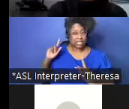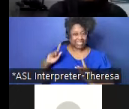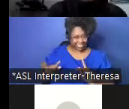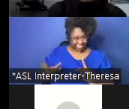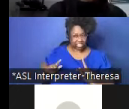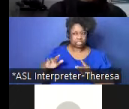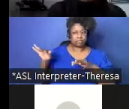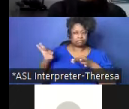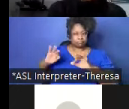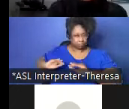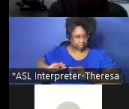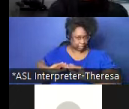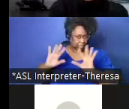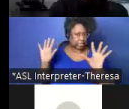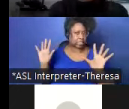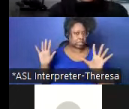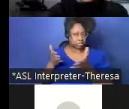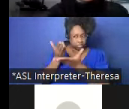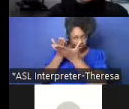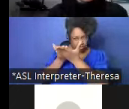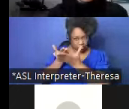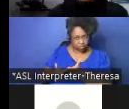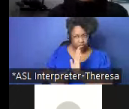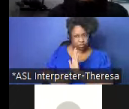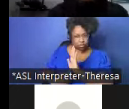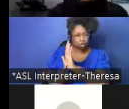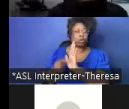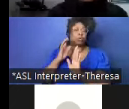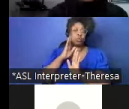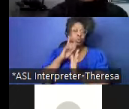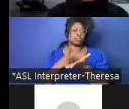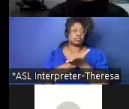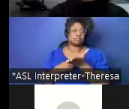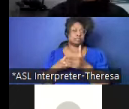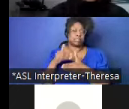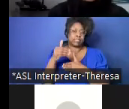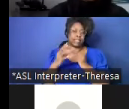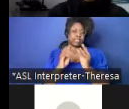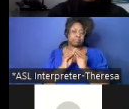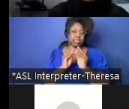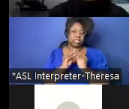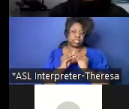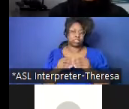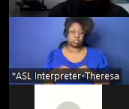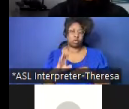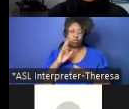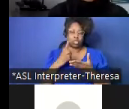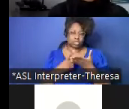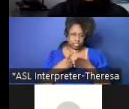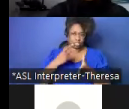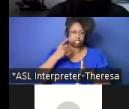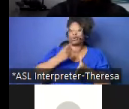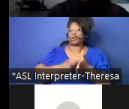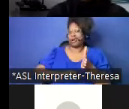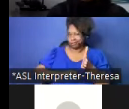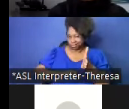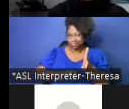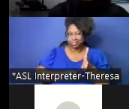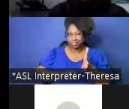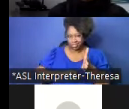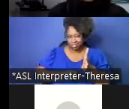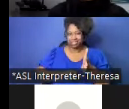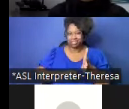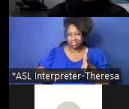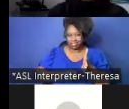quantify that wherever possible. And that's actually something we will talk about at our next meeting, as sort of the cost of this risk if it